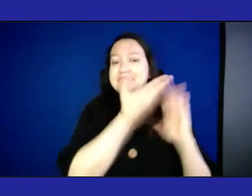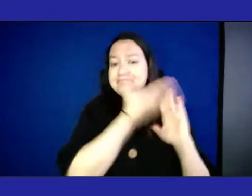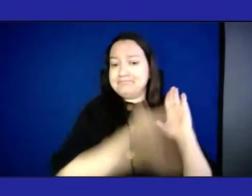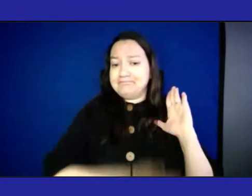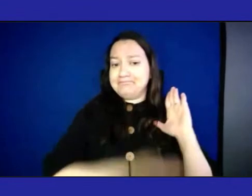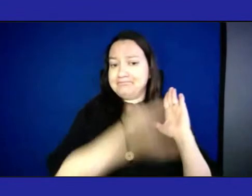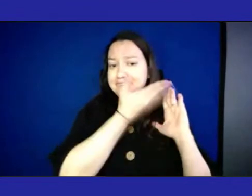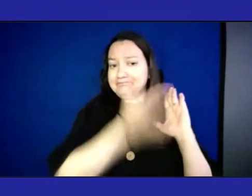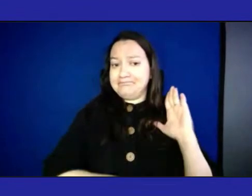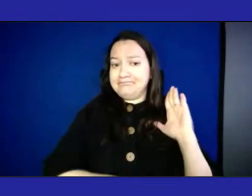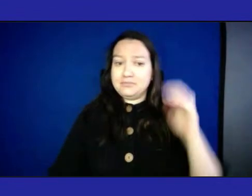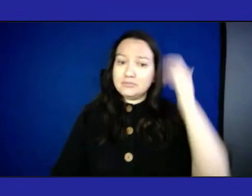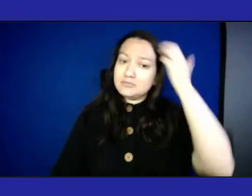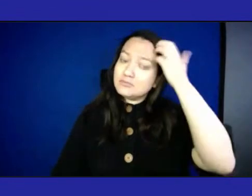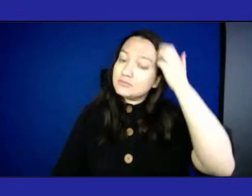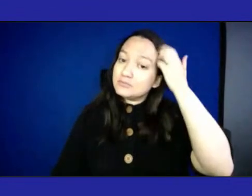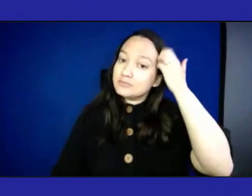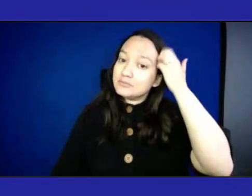Slide.